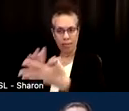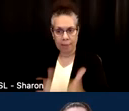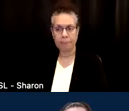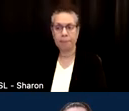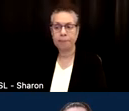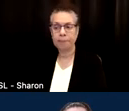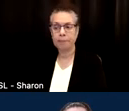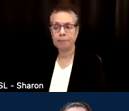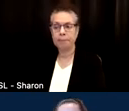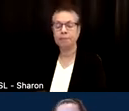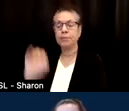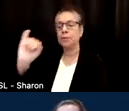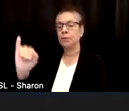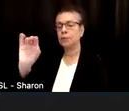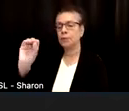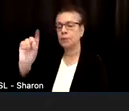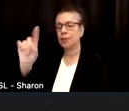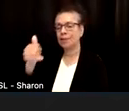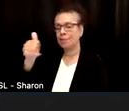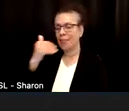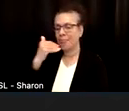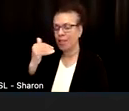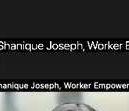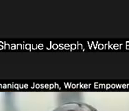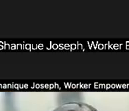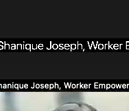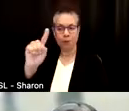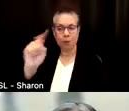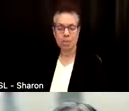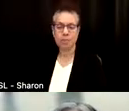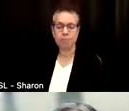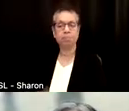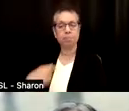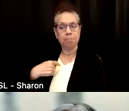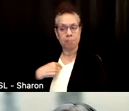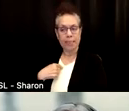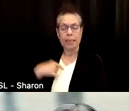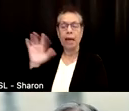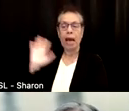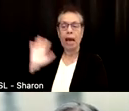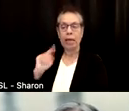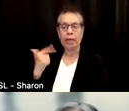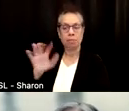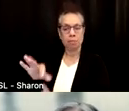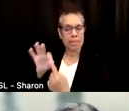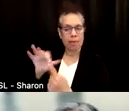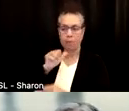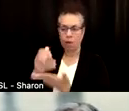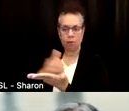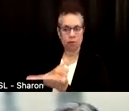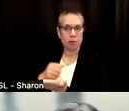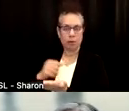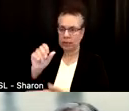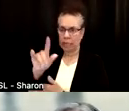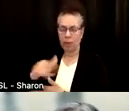Thank you. Thank you, Cindy. Okay, our second question. I am a salary exempt employee. We are really short staffed, and over